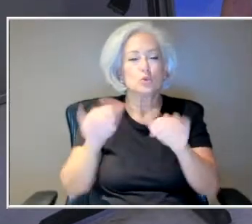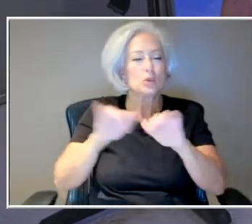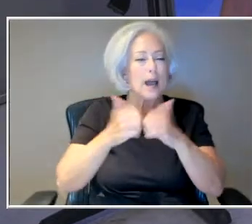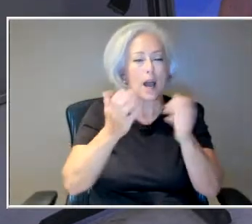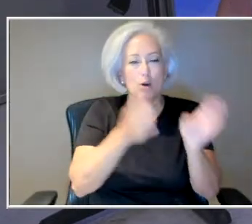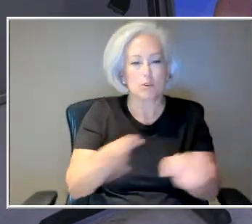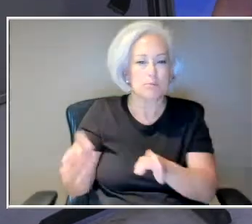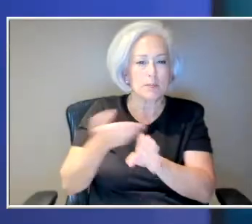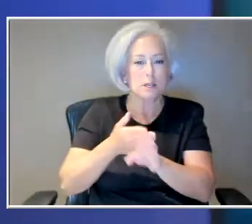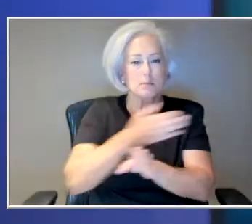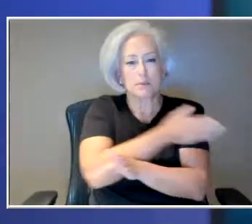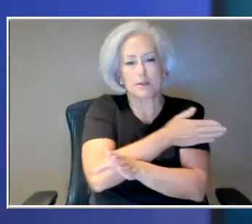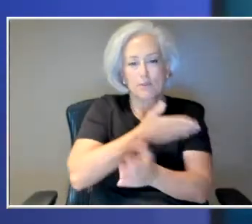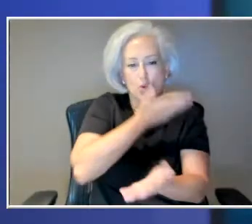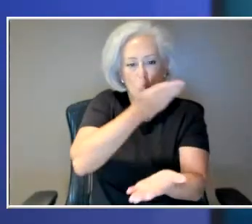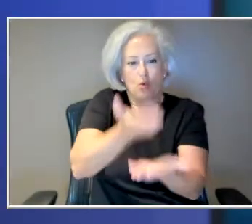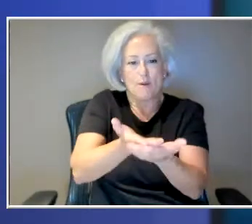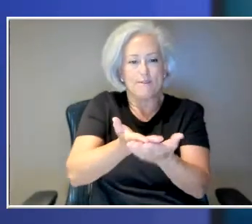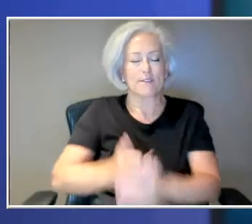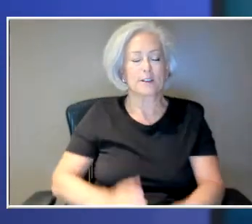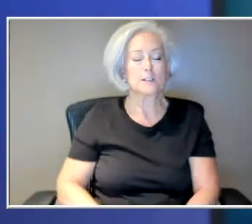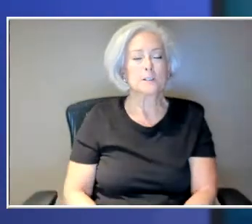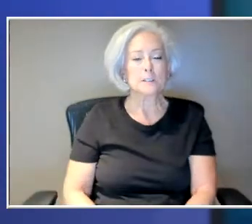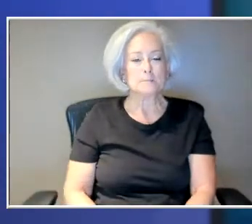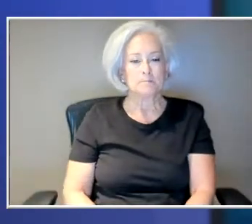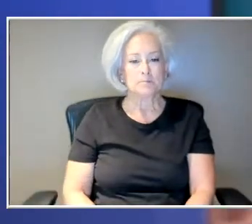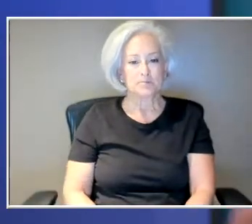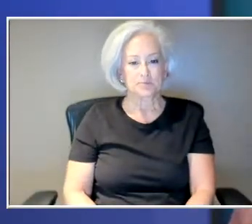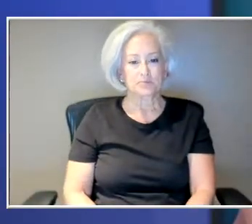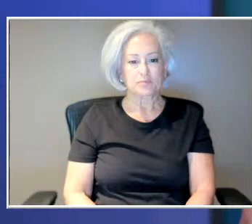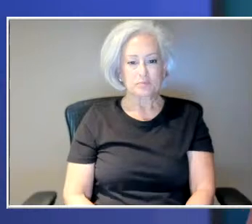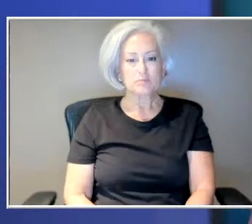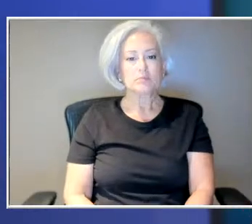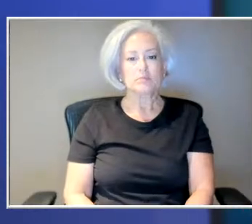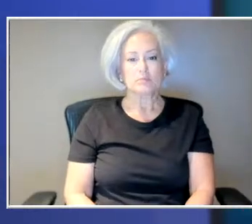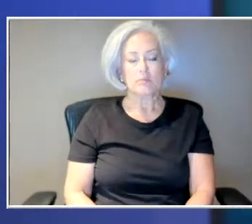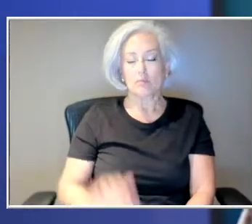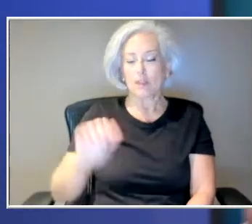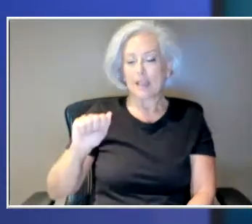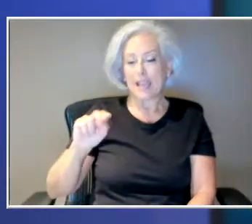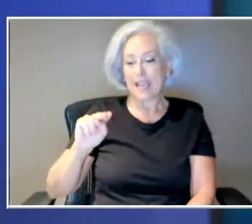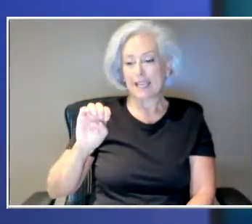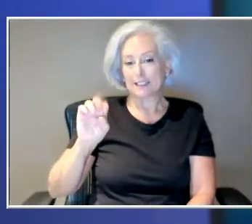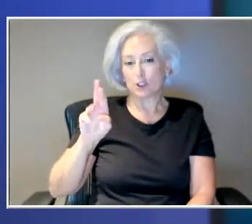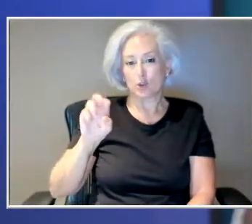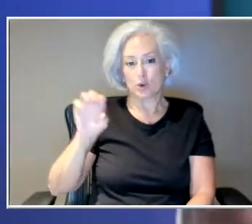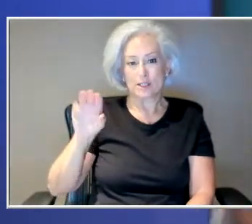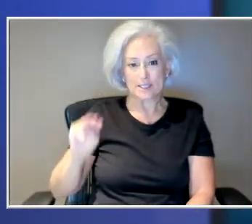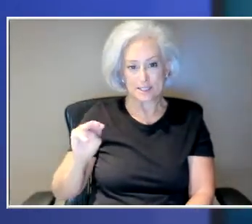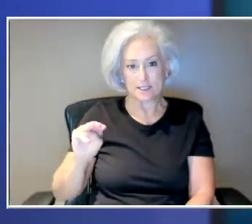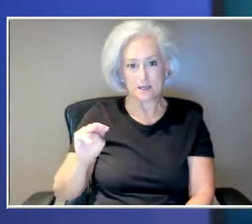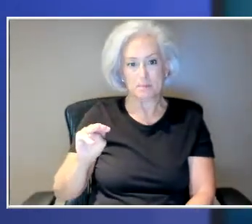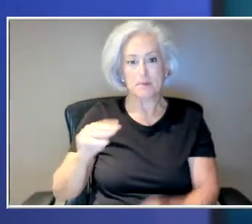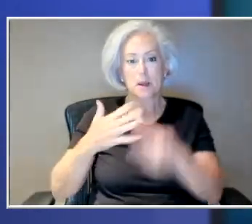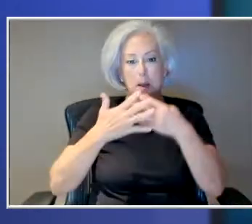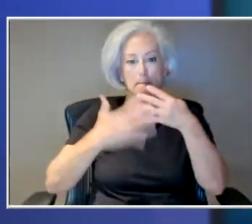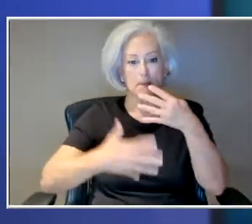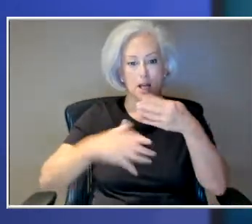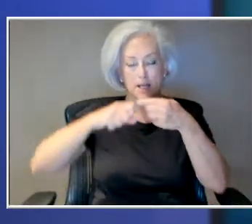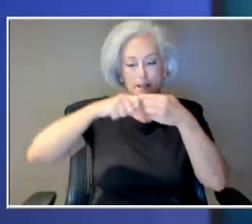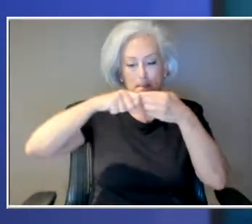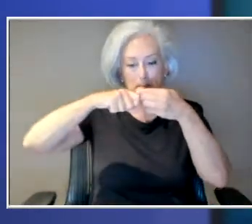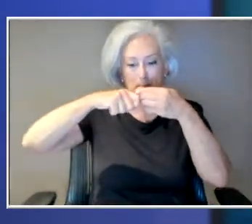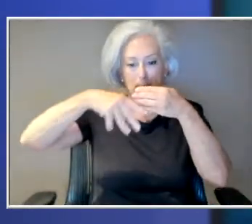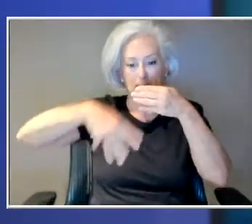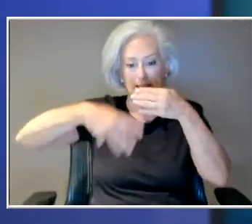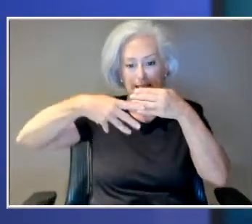arrives? Right. So aneurysms bleed in spurts. So her aneurysm caused